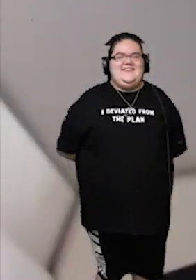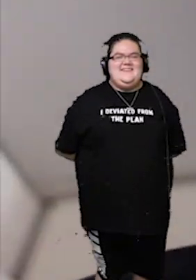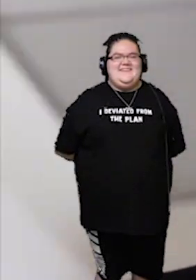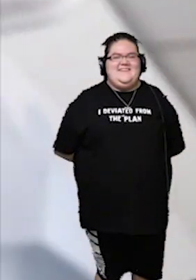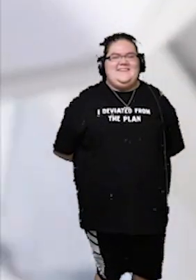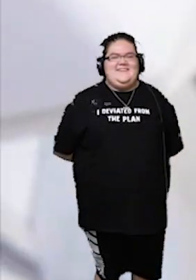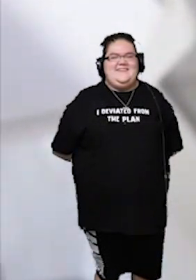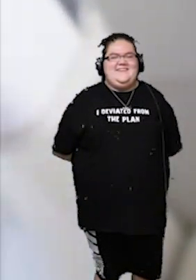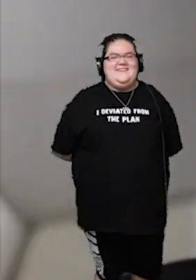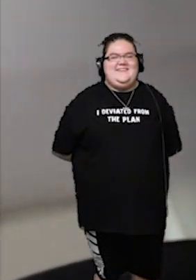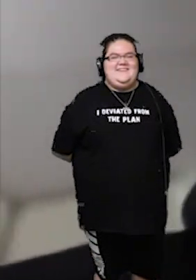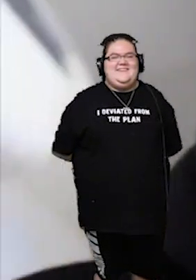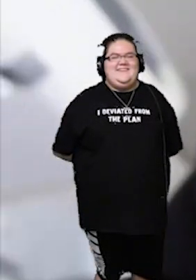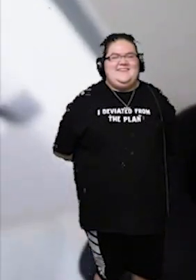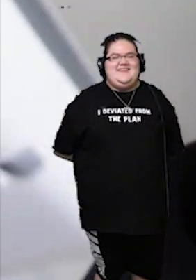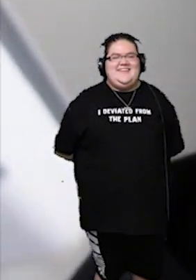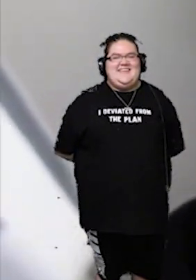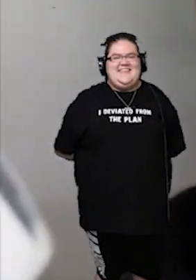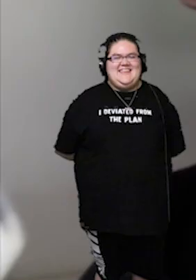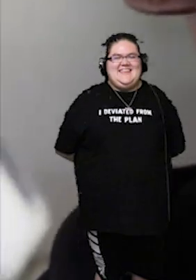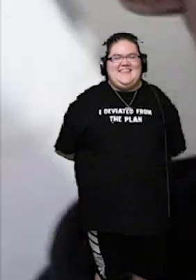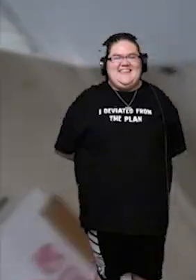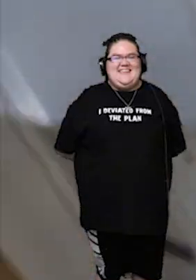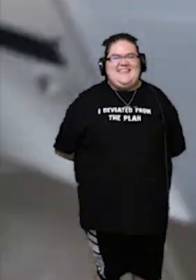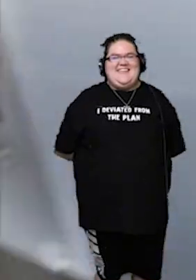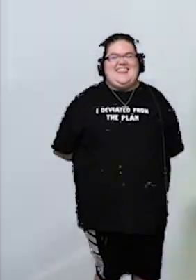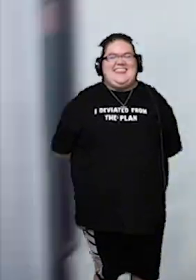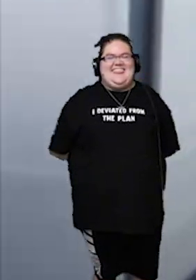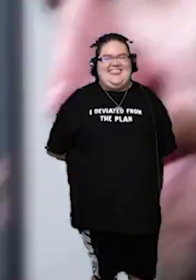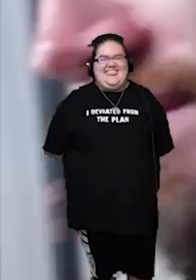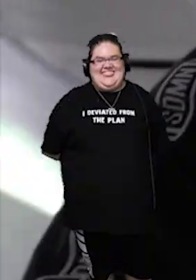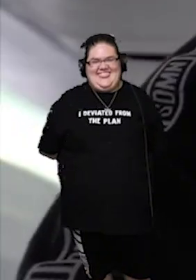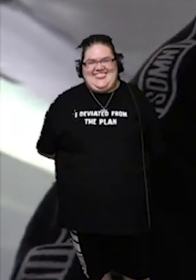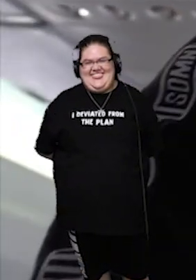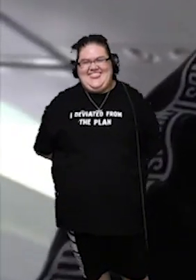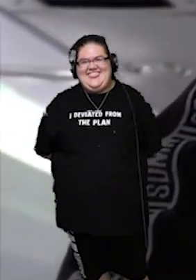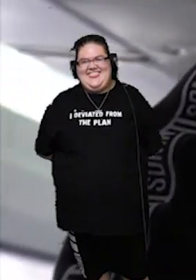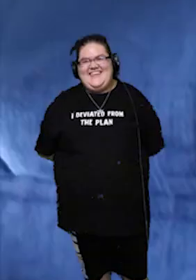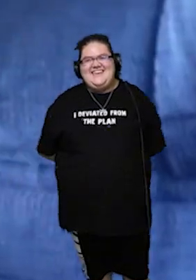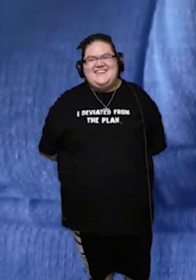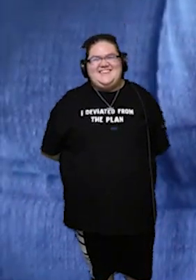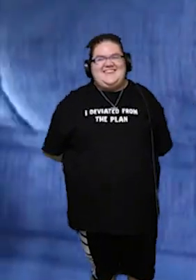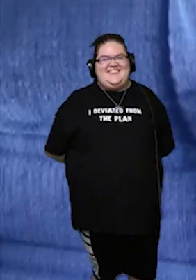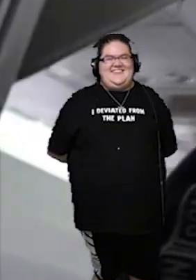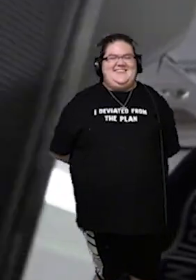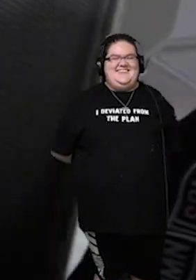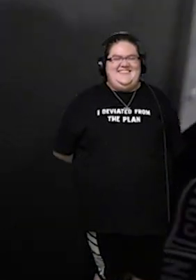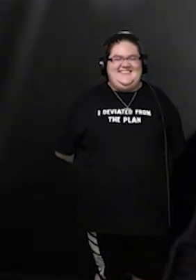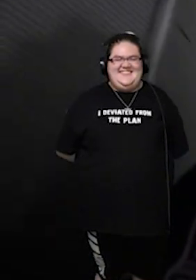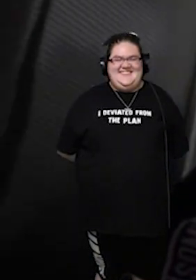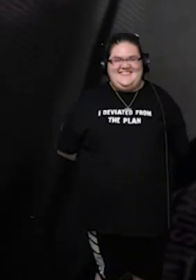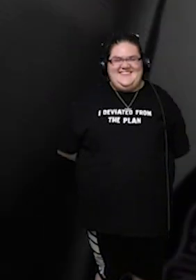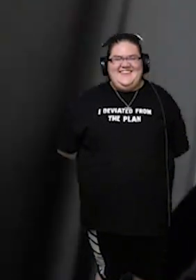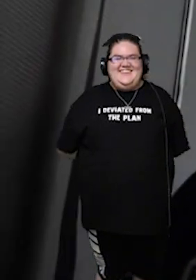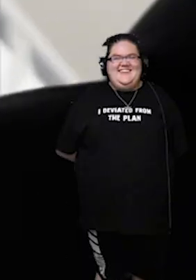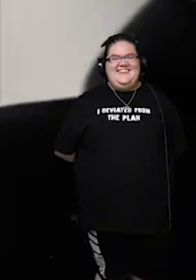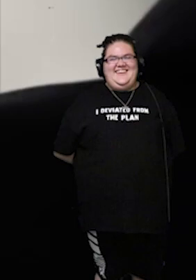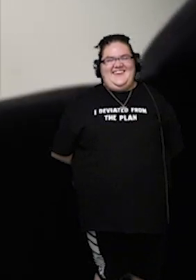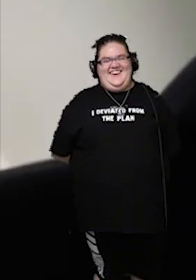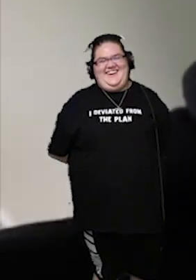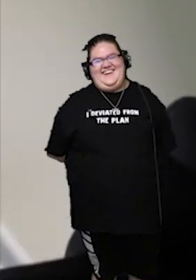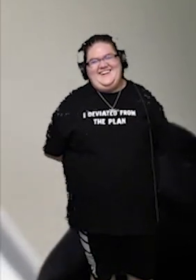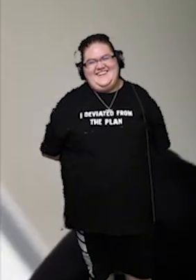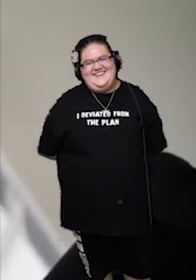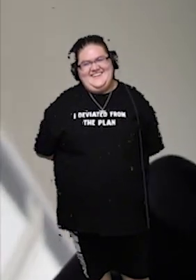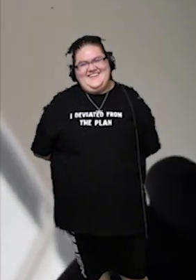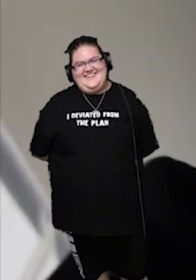sir. Can you please be seated? The plane is moving. Oh, shit. My bad. What have you got? Your mum. You got my mum? Yeah. We're in there. Yeah.